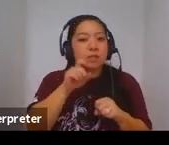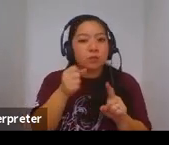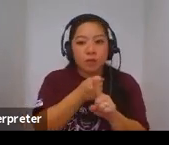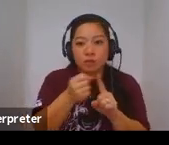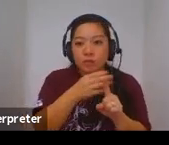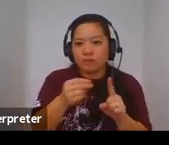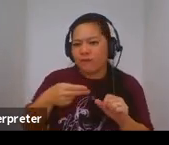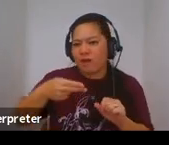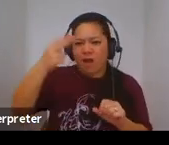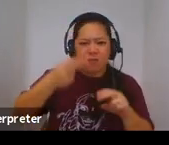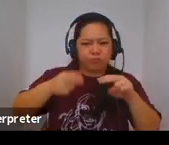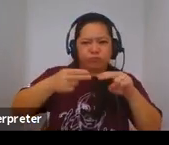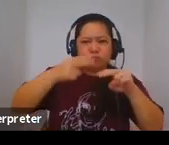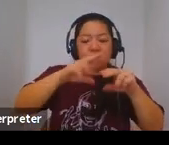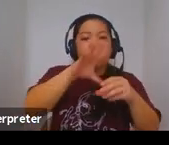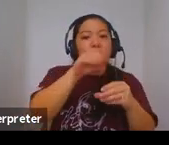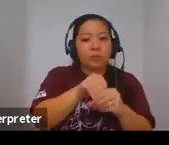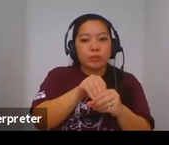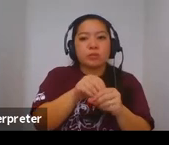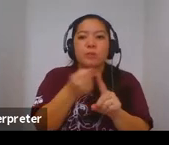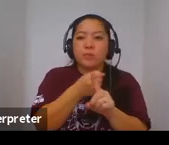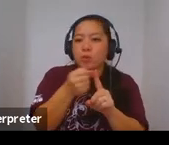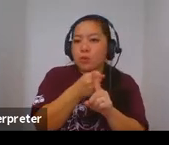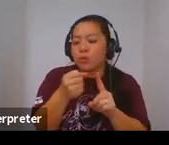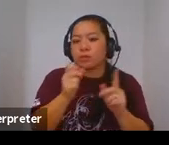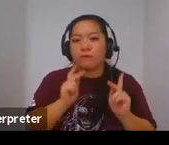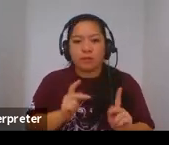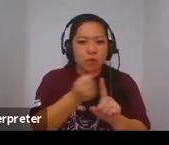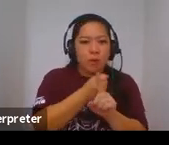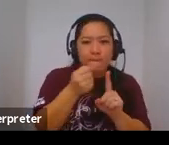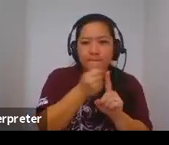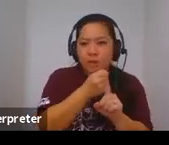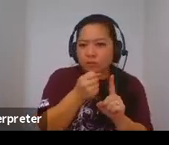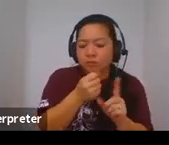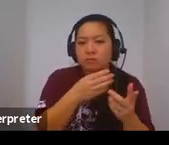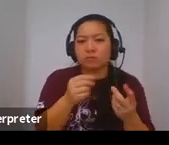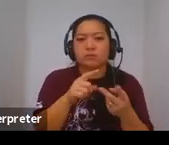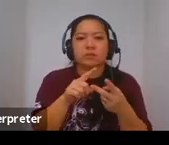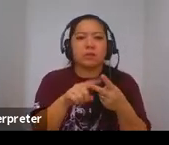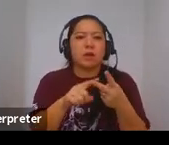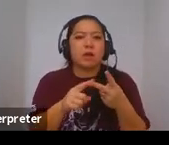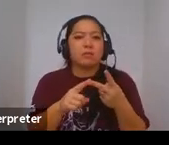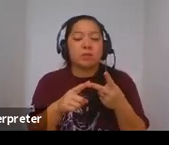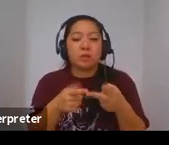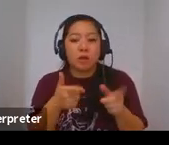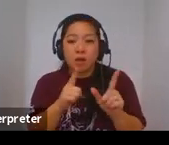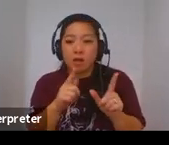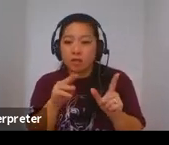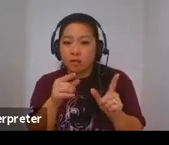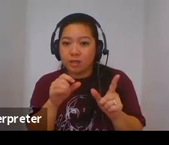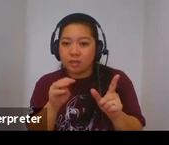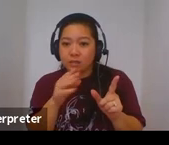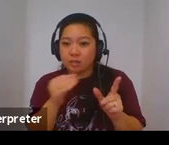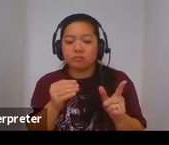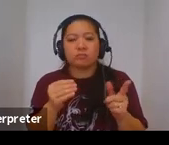consider that it also includes abuse, physical abuse. It includes maybe firearm involvement.